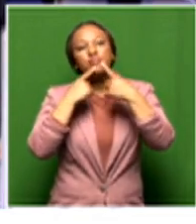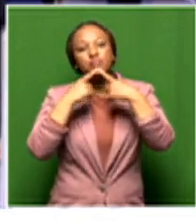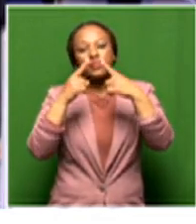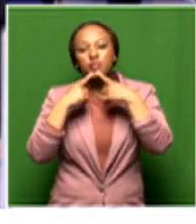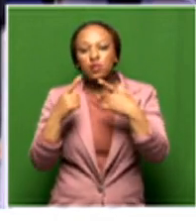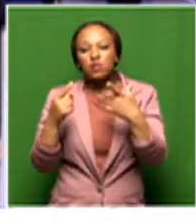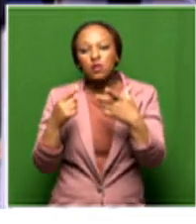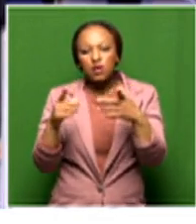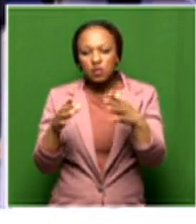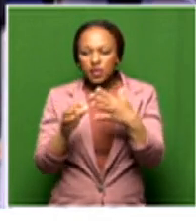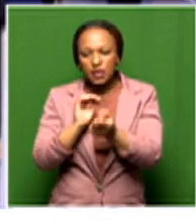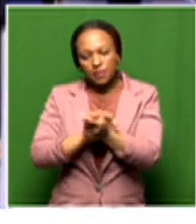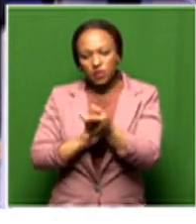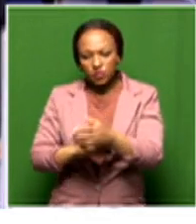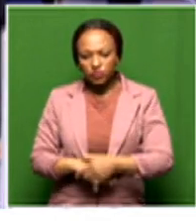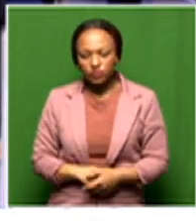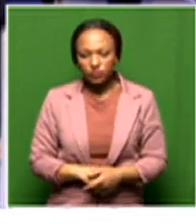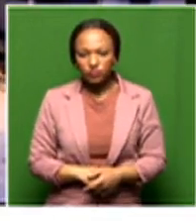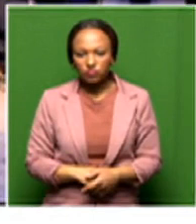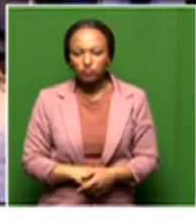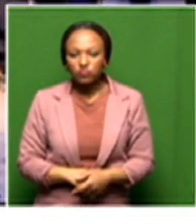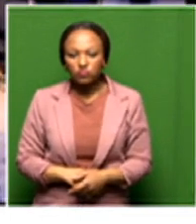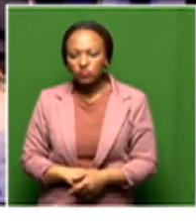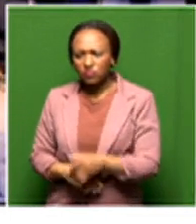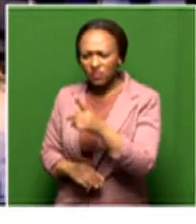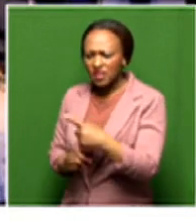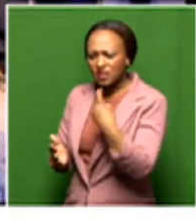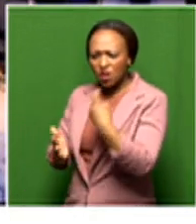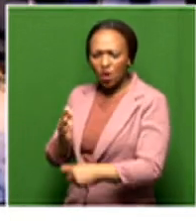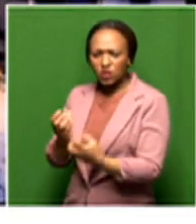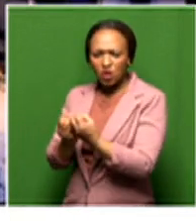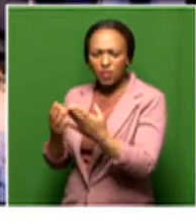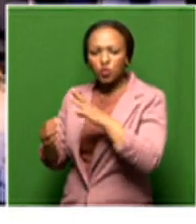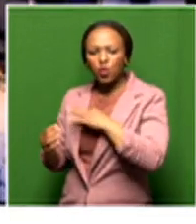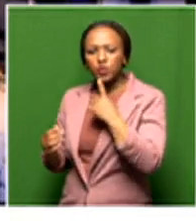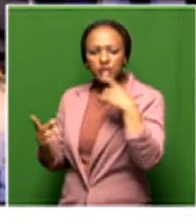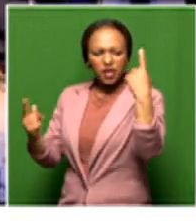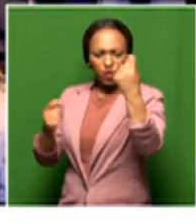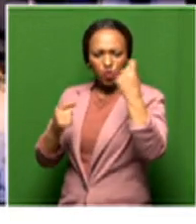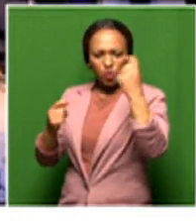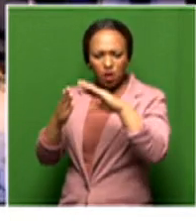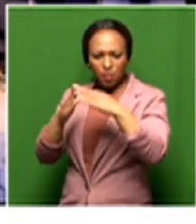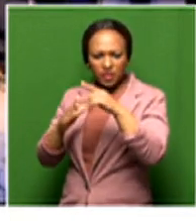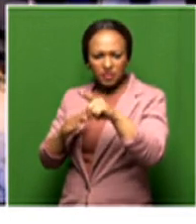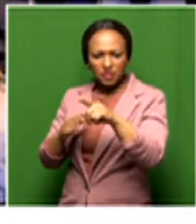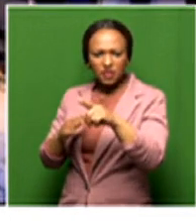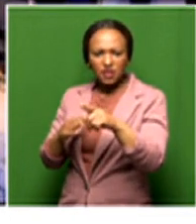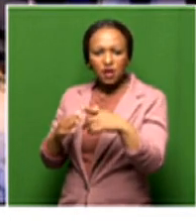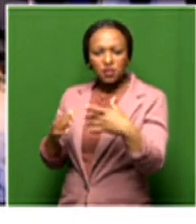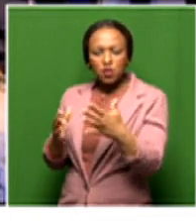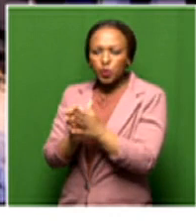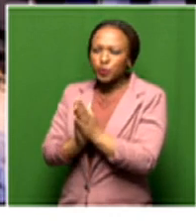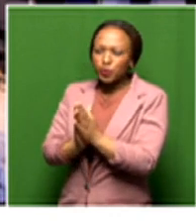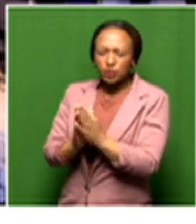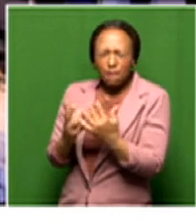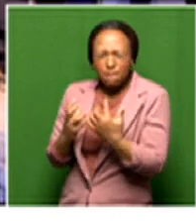is really the essence of what has happened. So how much did that cost? Because you speak here about rural communities and they are obviously